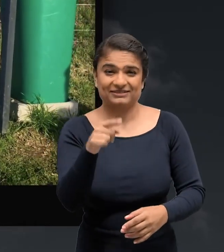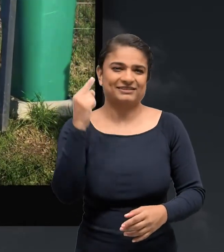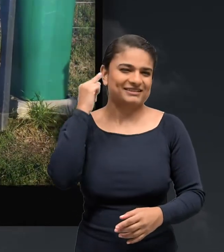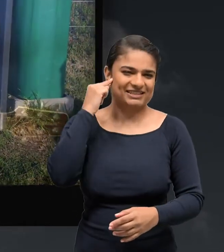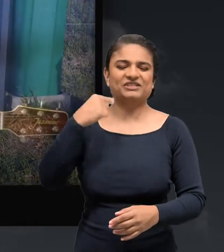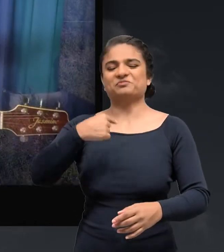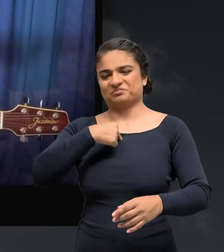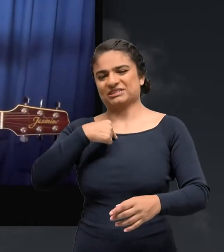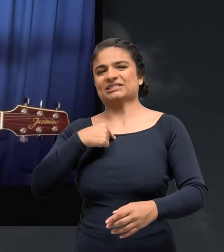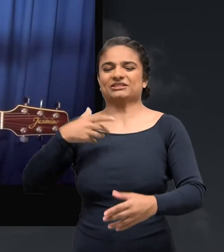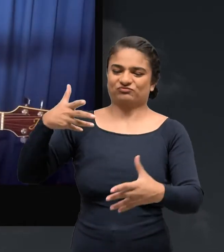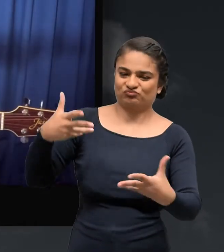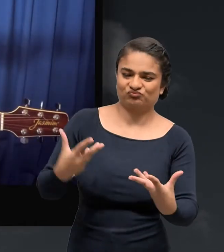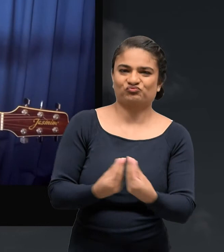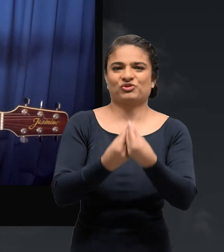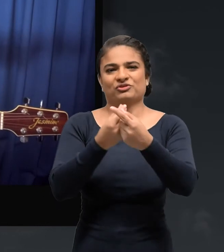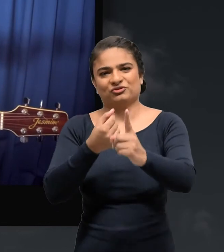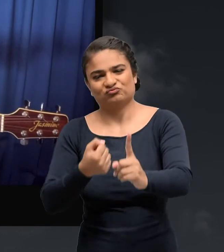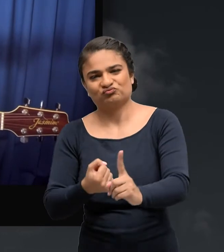too bright.